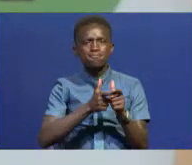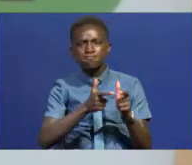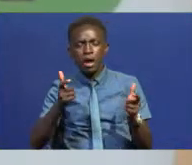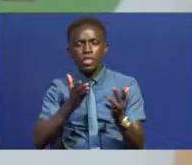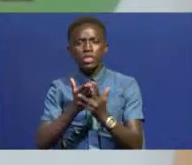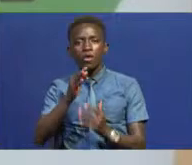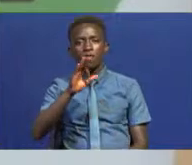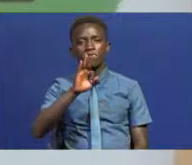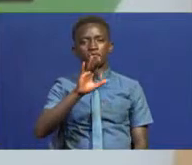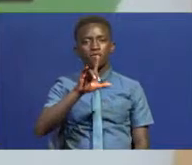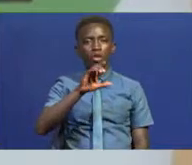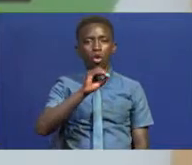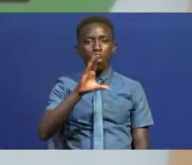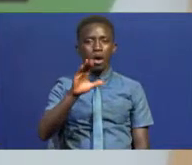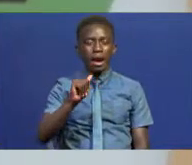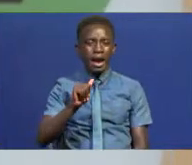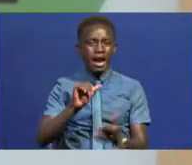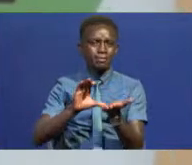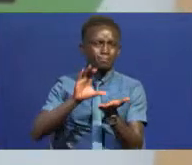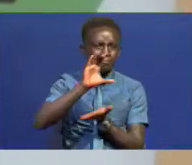Edition, Kisumu County.